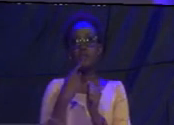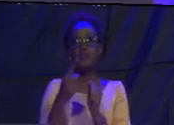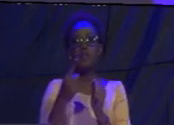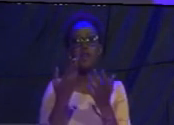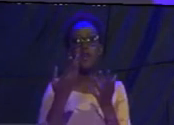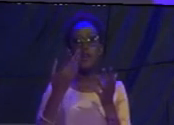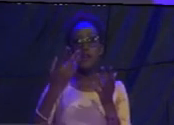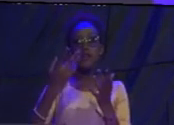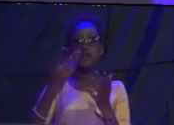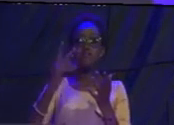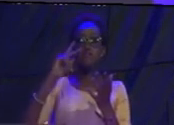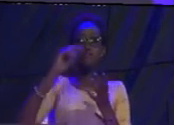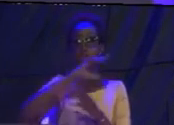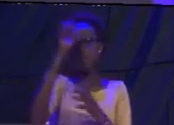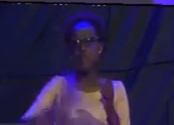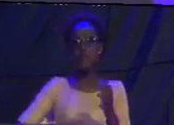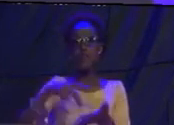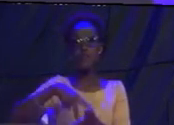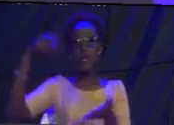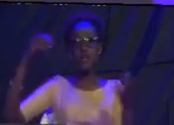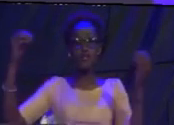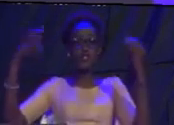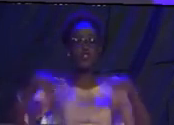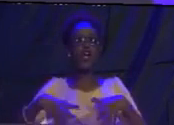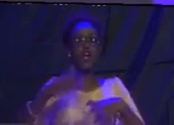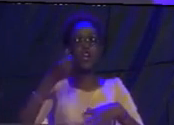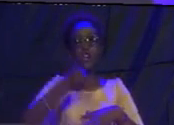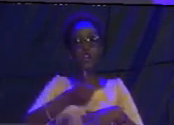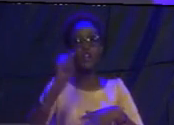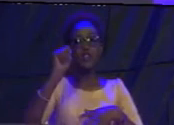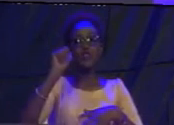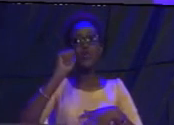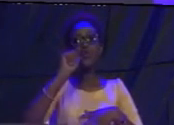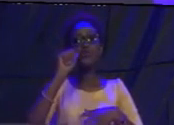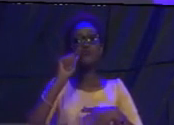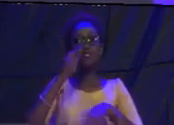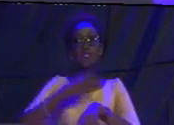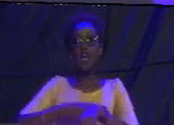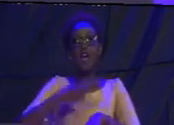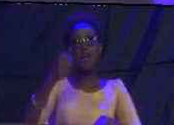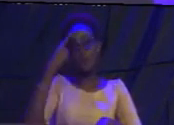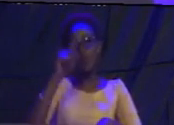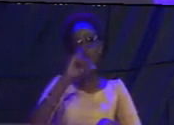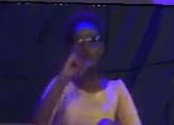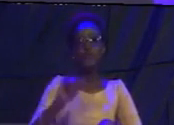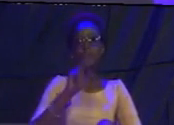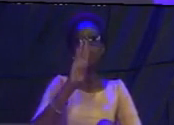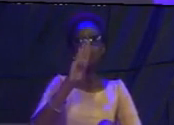2012, the theme was Africa Arise and Shine in Your Season of